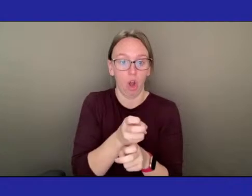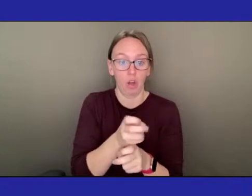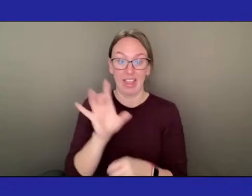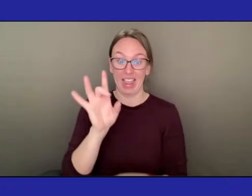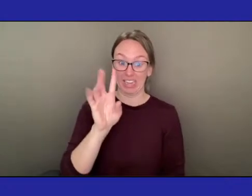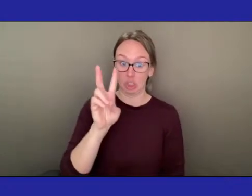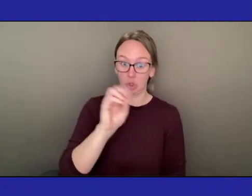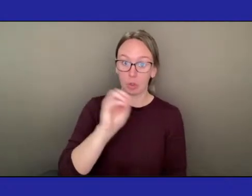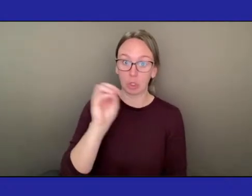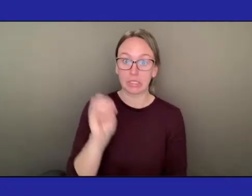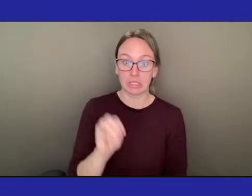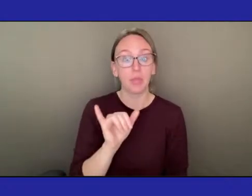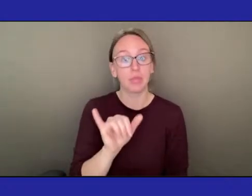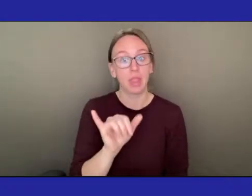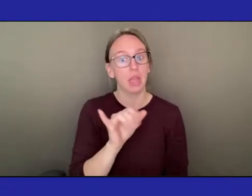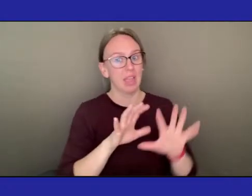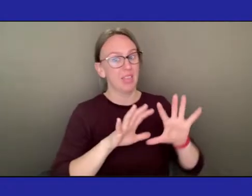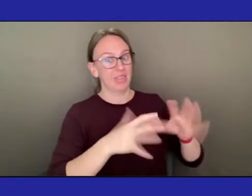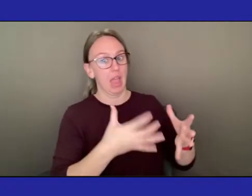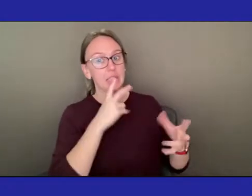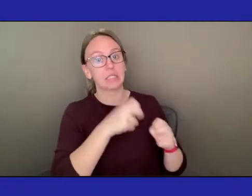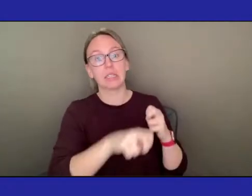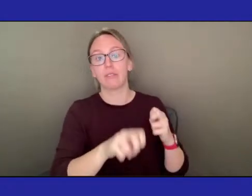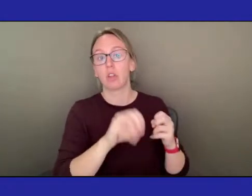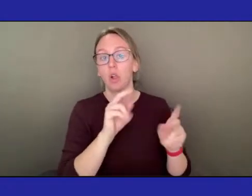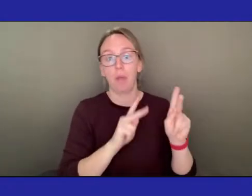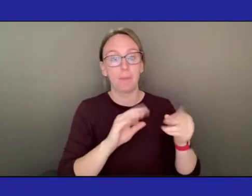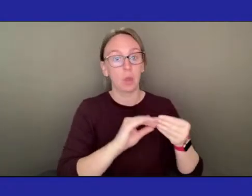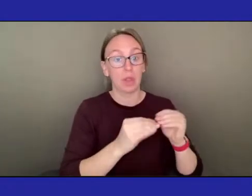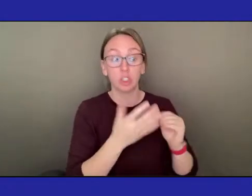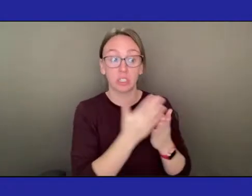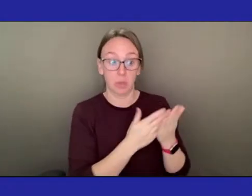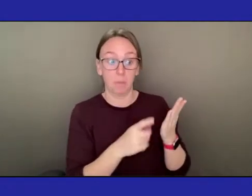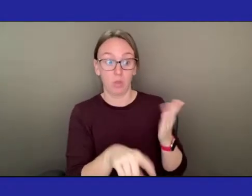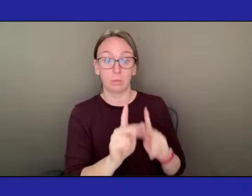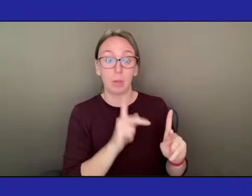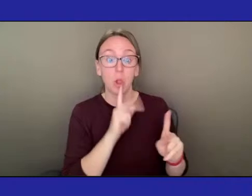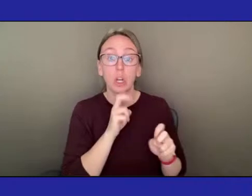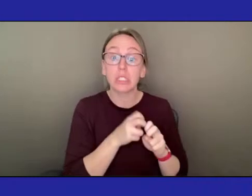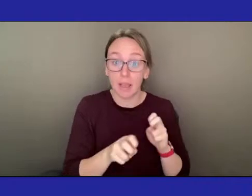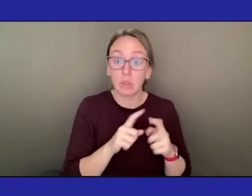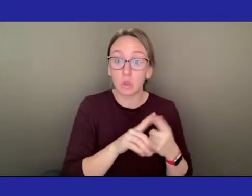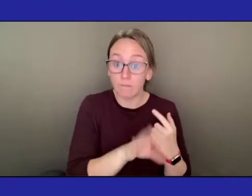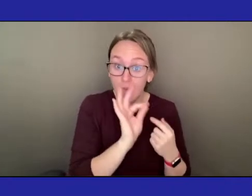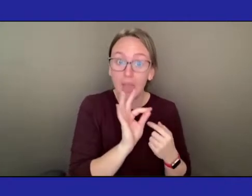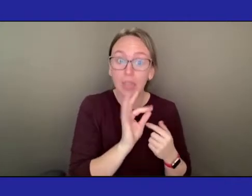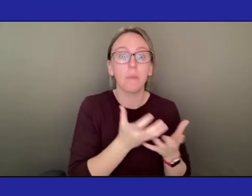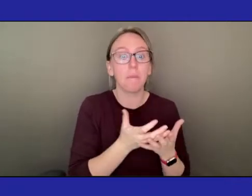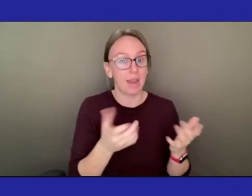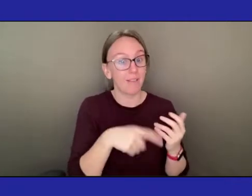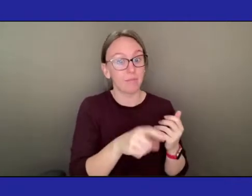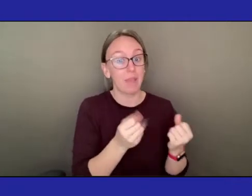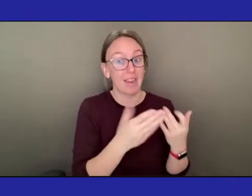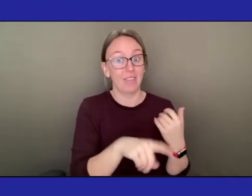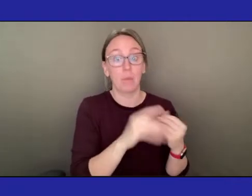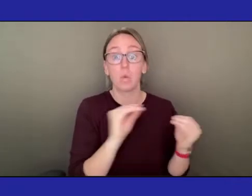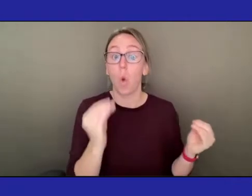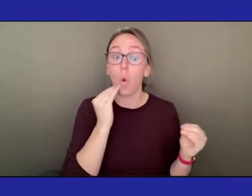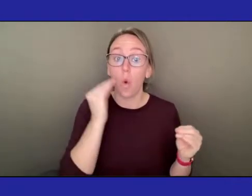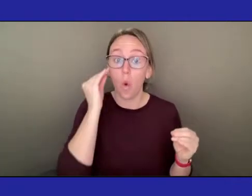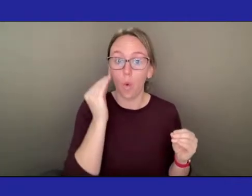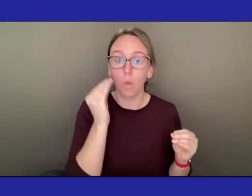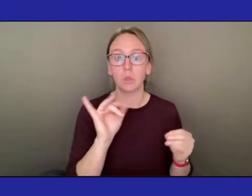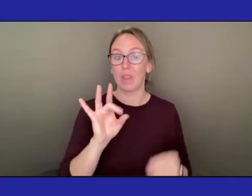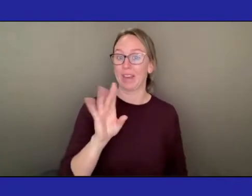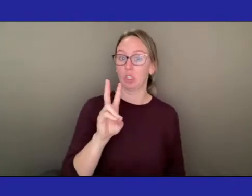It's a difficult population. Some of them are hard to find. A lot of them are homeless. So 82% of